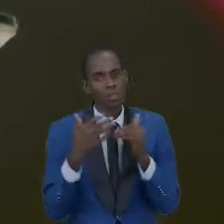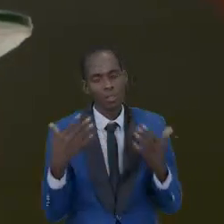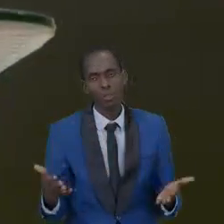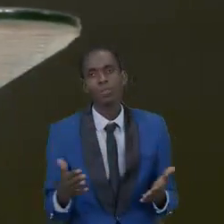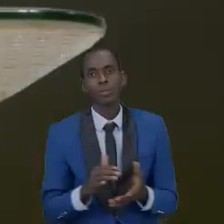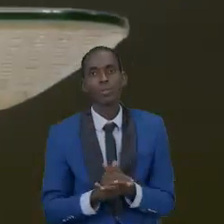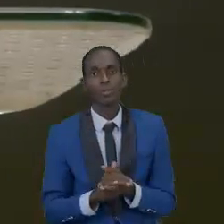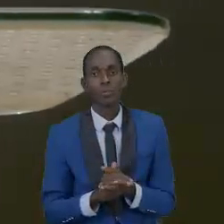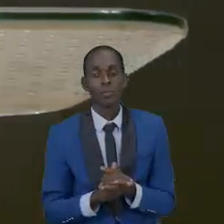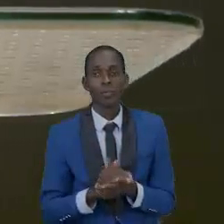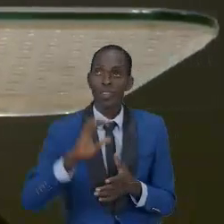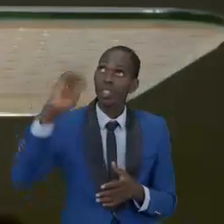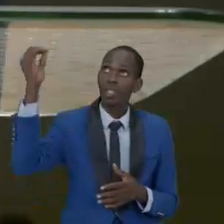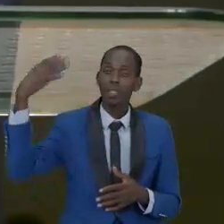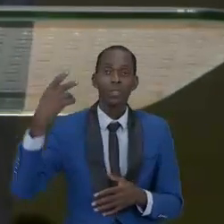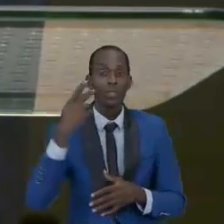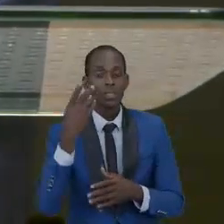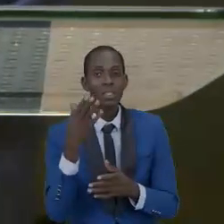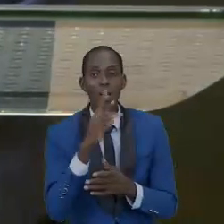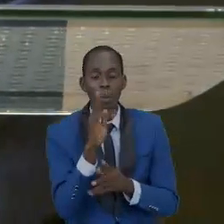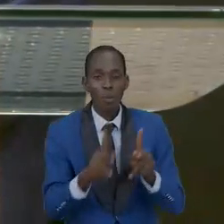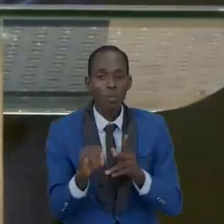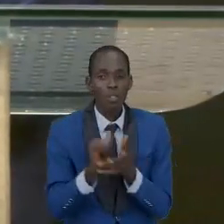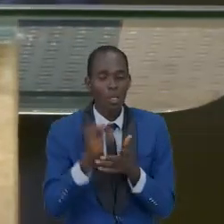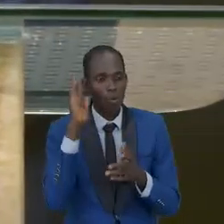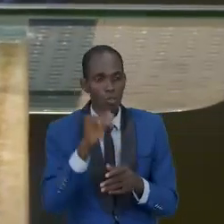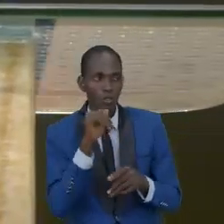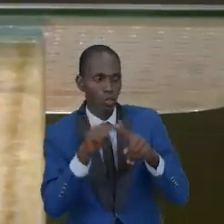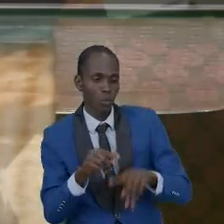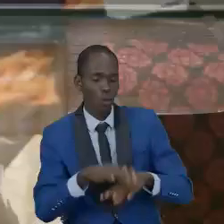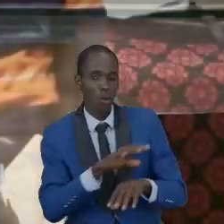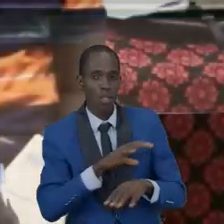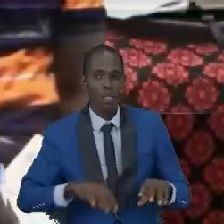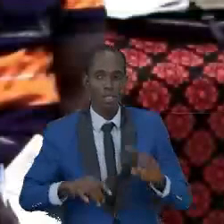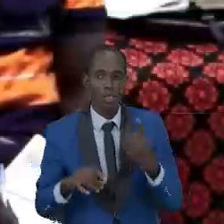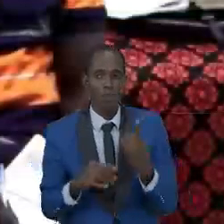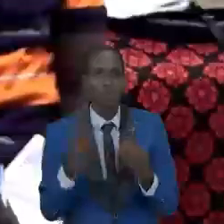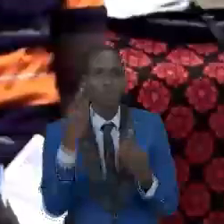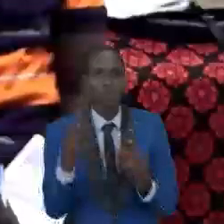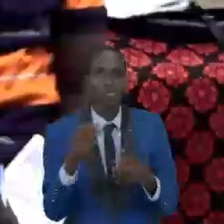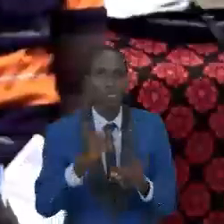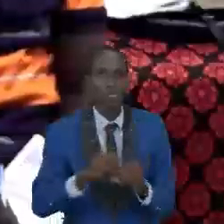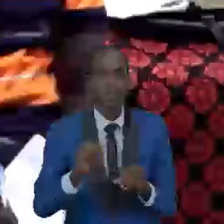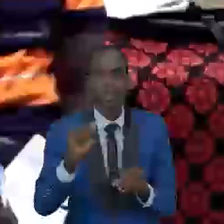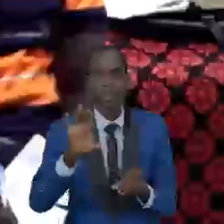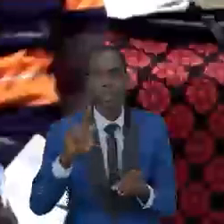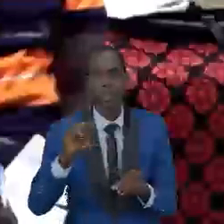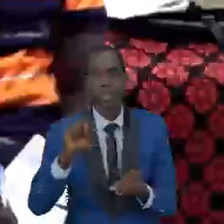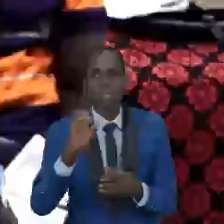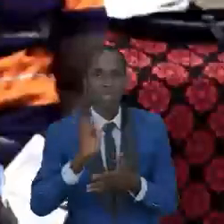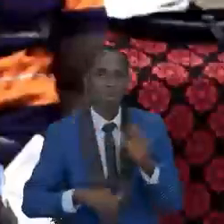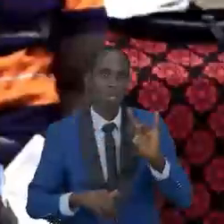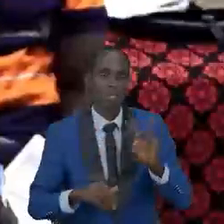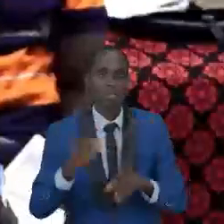will not remain on Christ and Christ alone? Acts chapter 8. Reading from